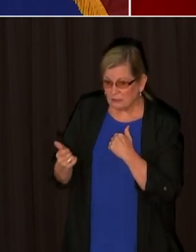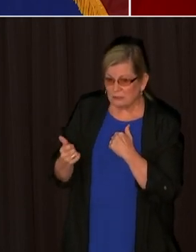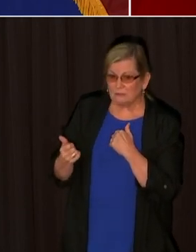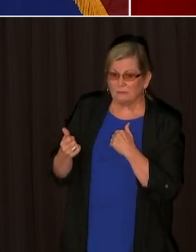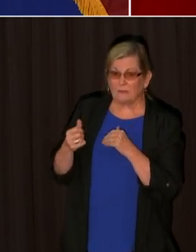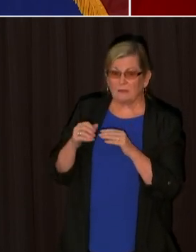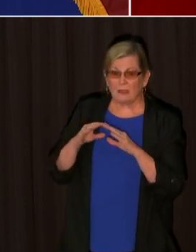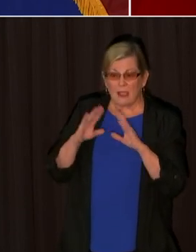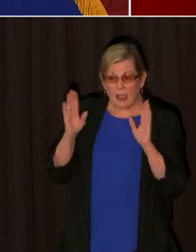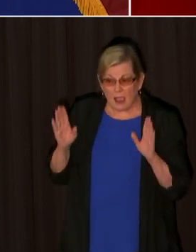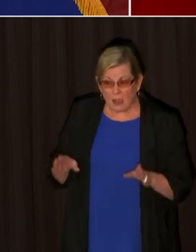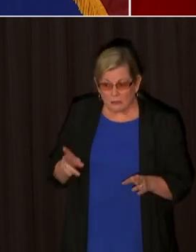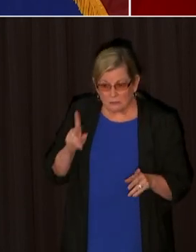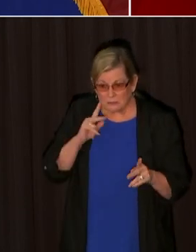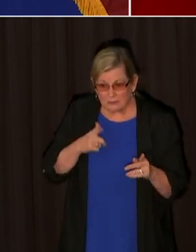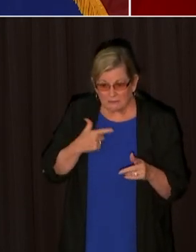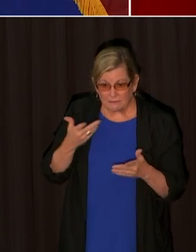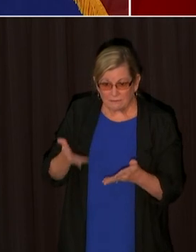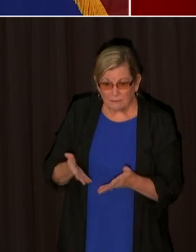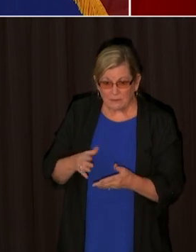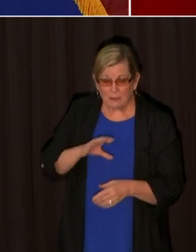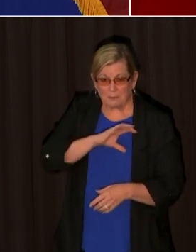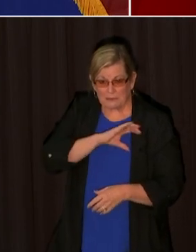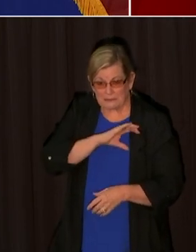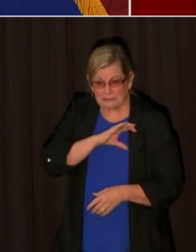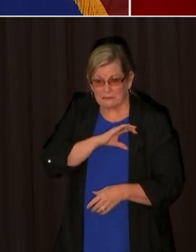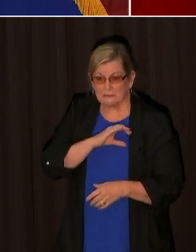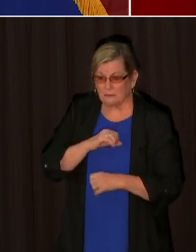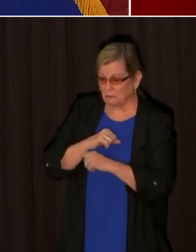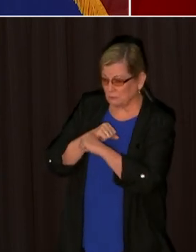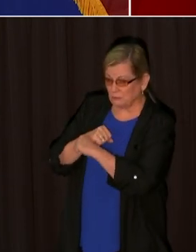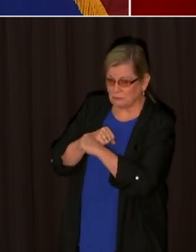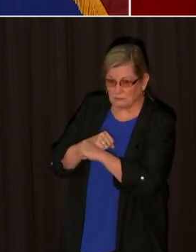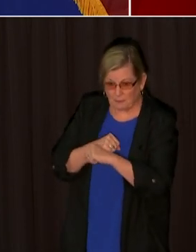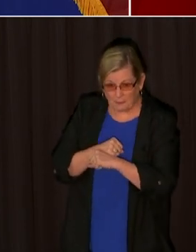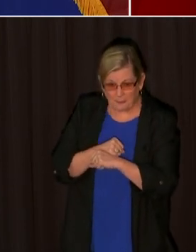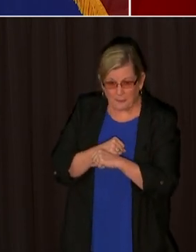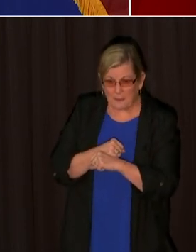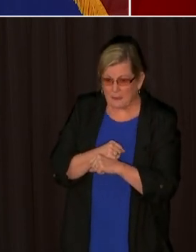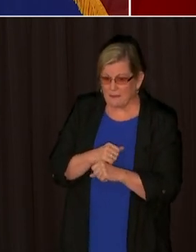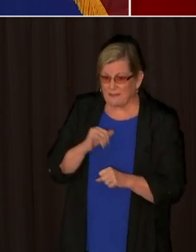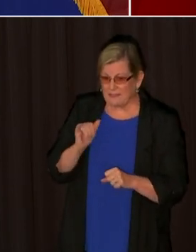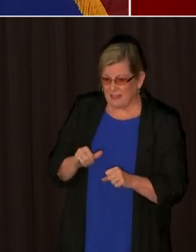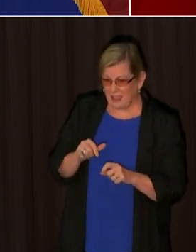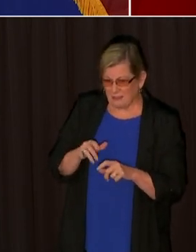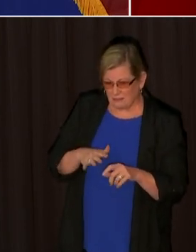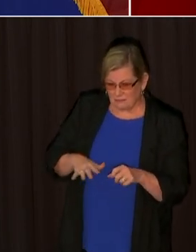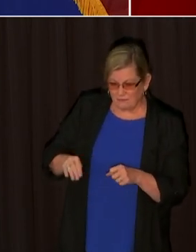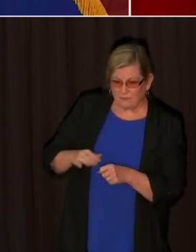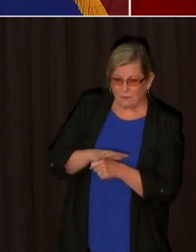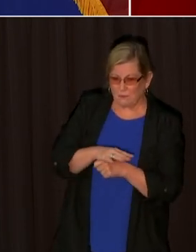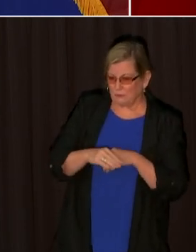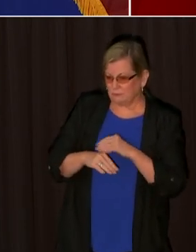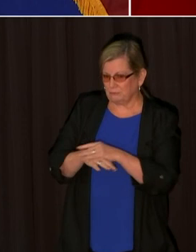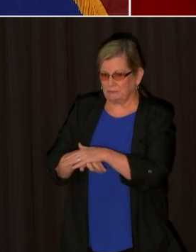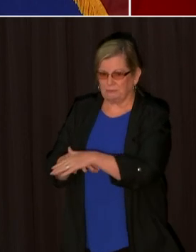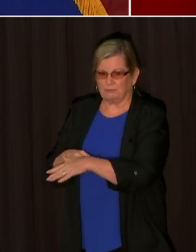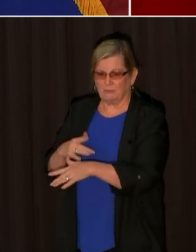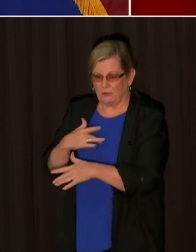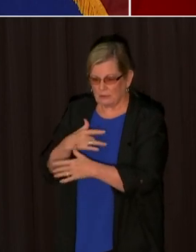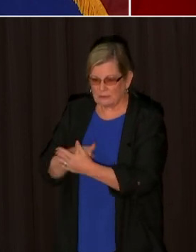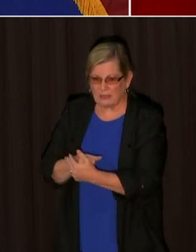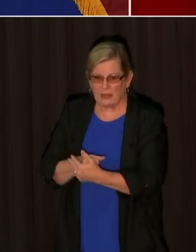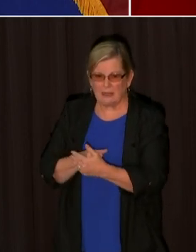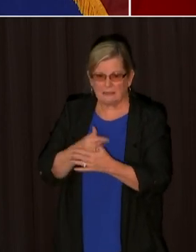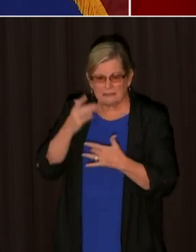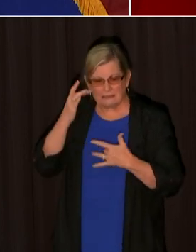policing, all those factors play a role in precipitating cardiovascular disease and other chronic conditions. So we can't look at just one